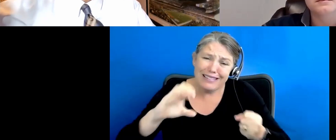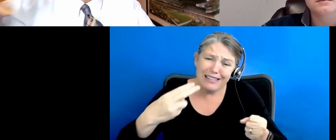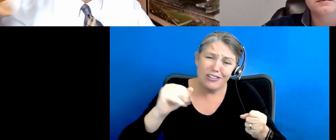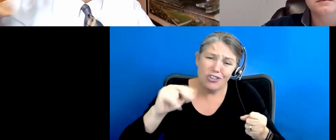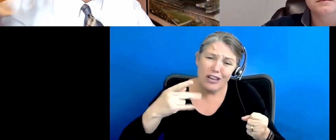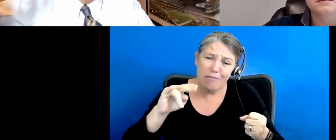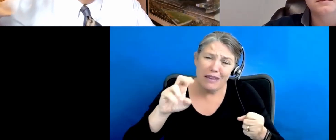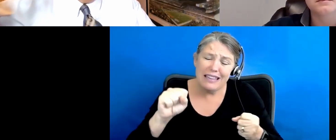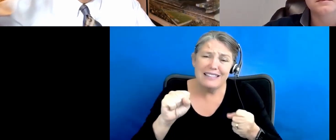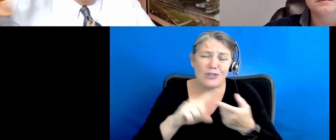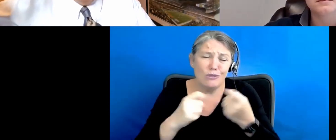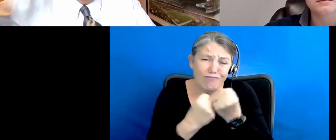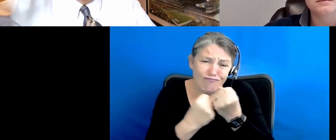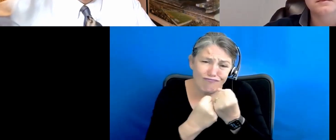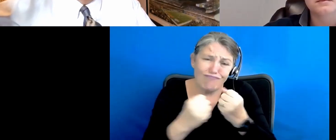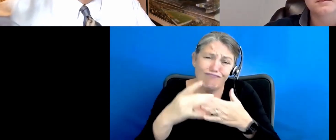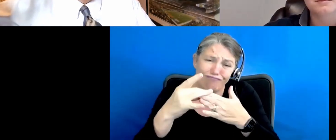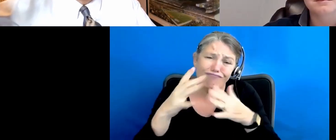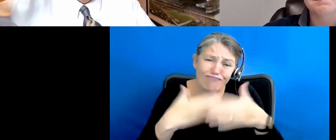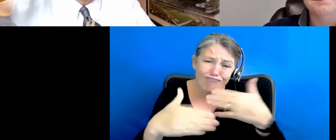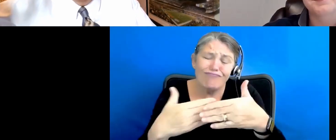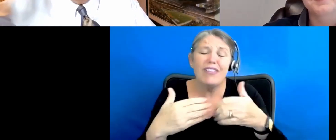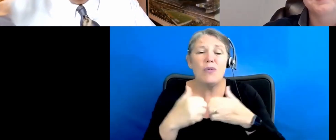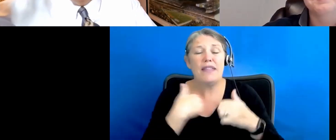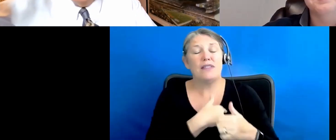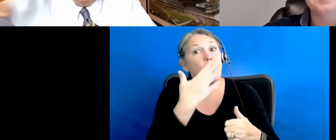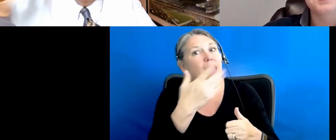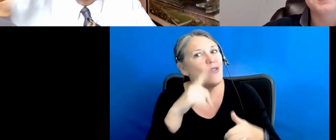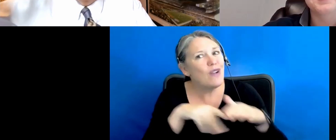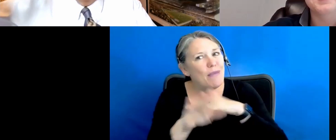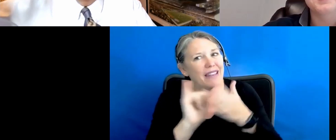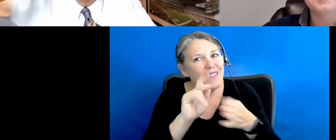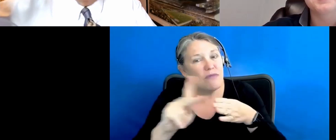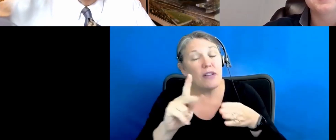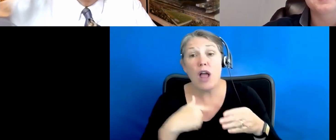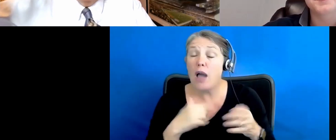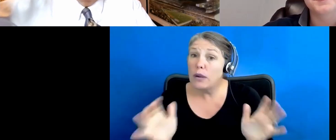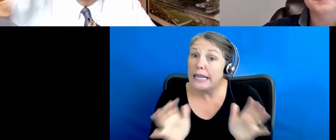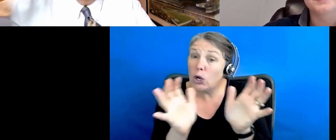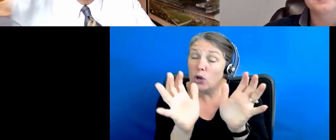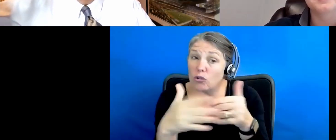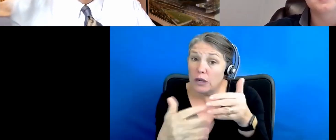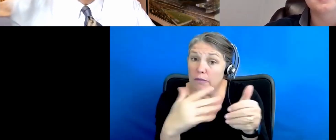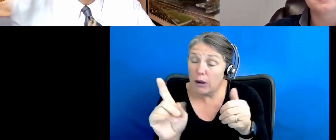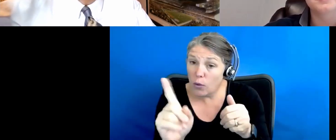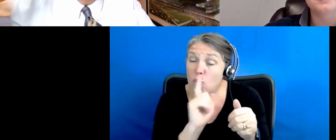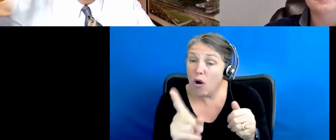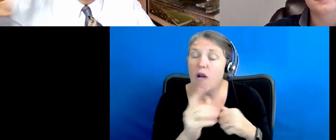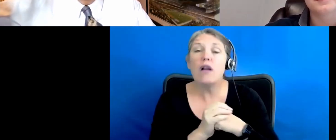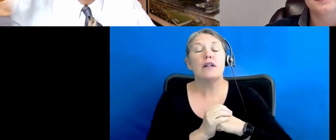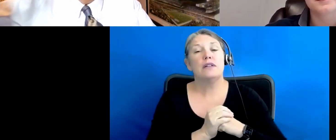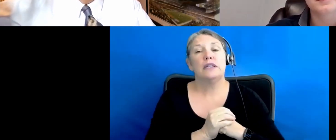people with disabilities. So thank you for pursuing this profession. I would encourage you, though, wherever you are,